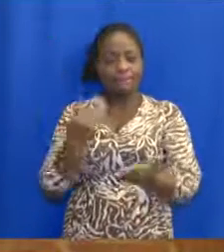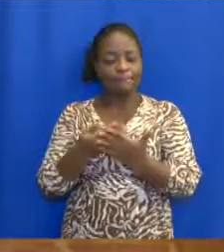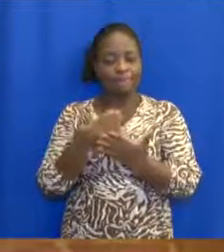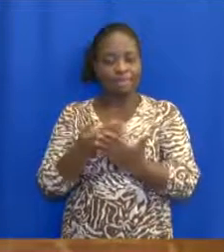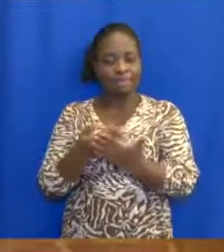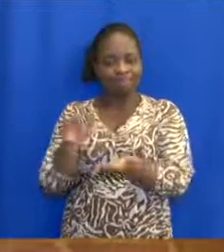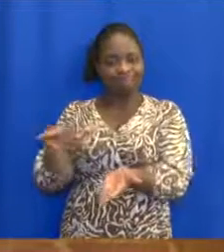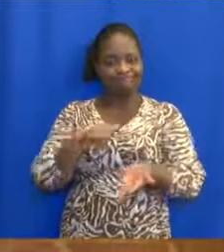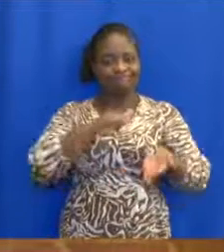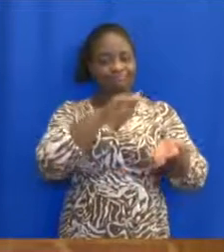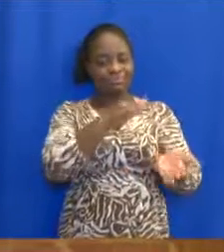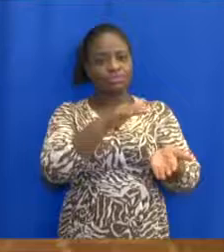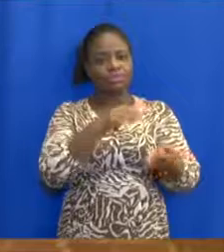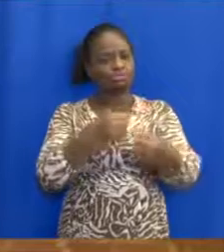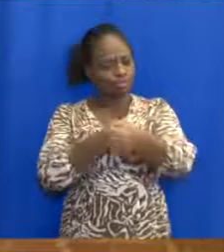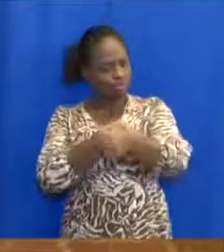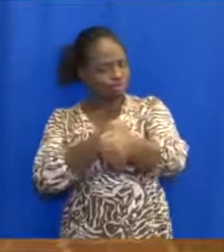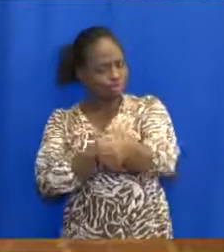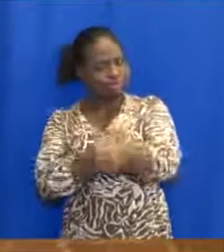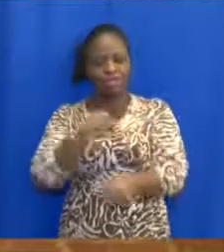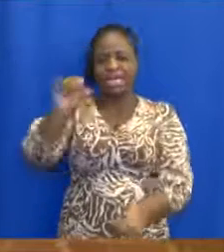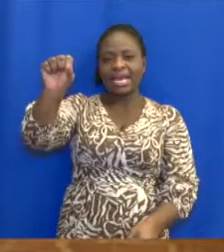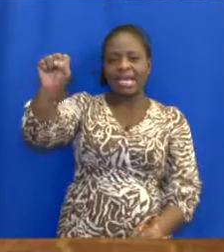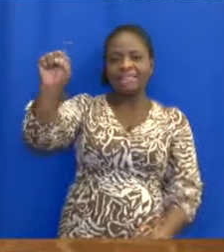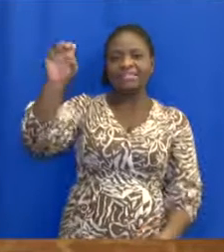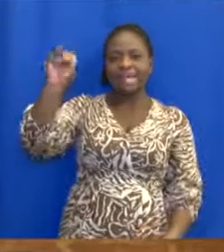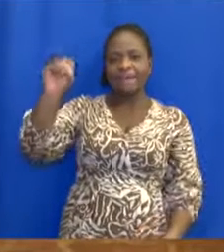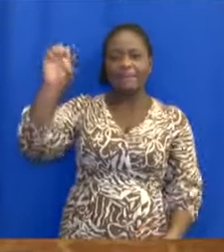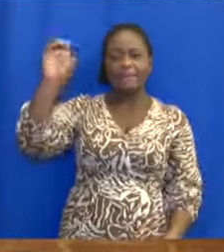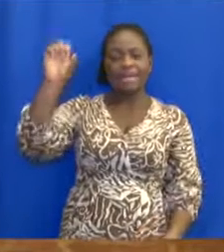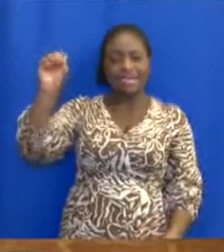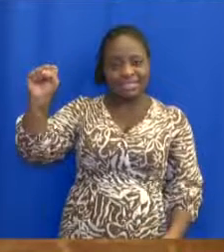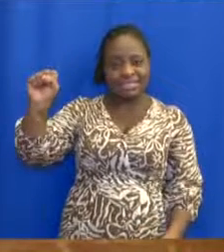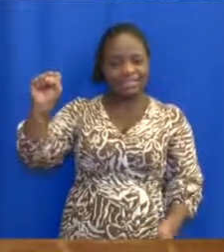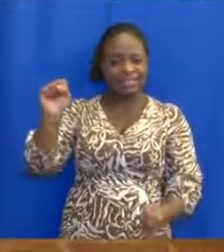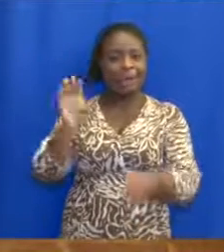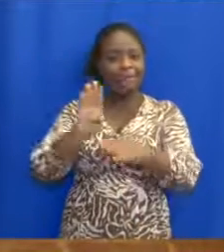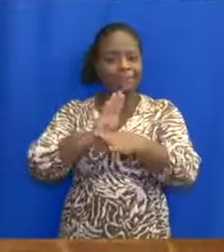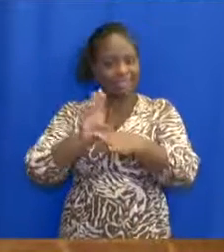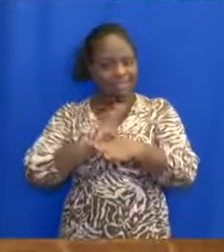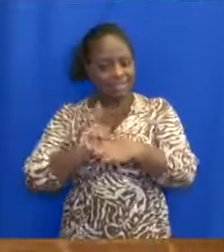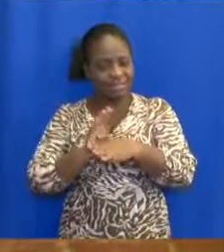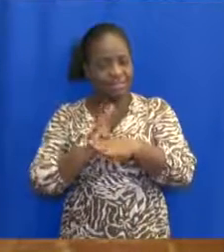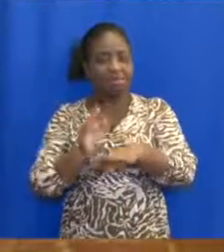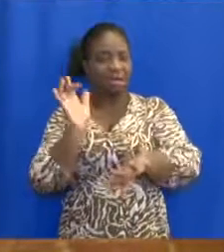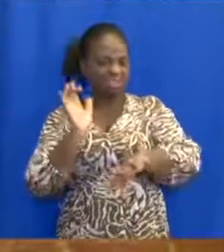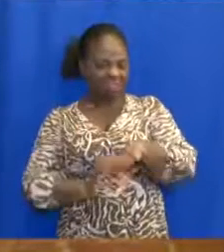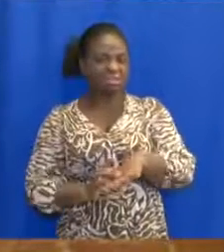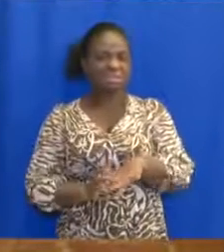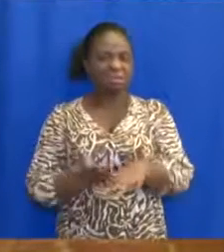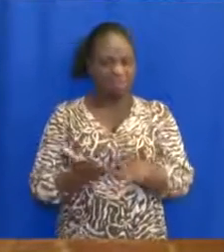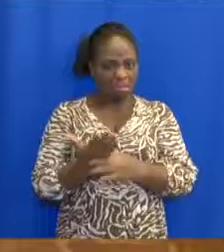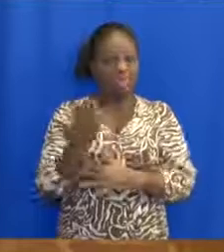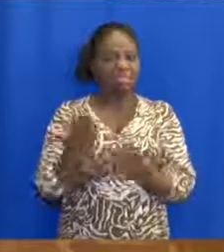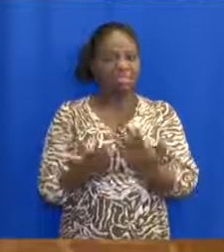being disbursed to support micro, small, and medium-scale enterprises which have been affected by the